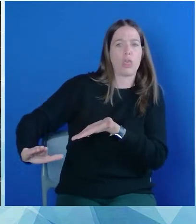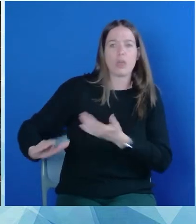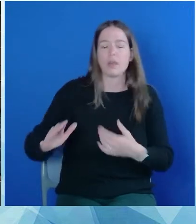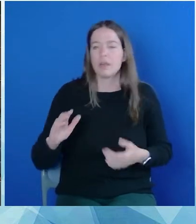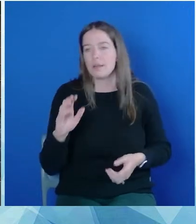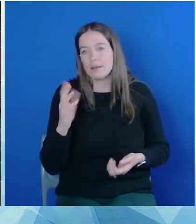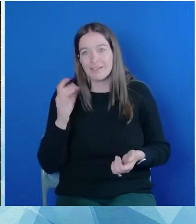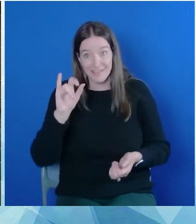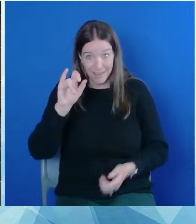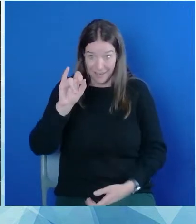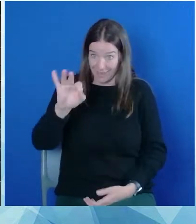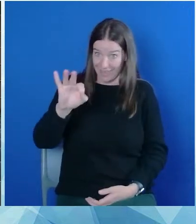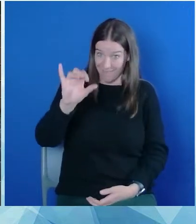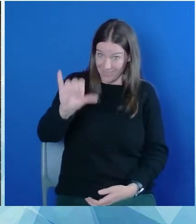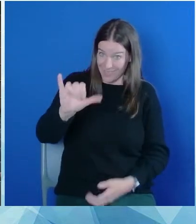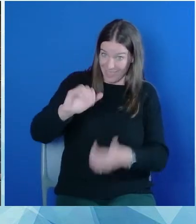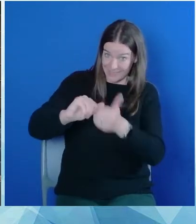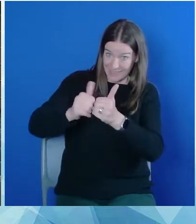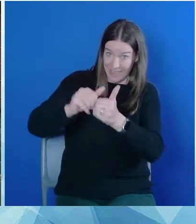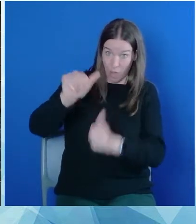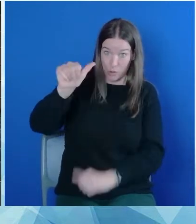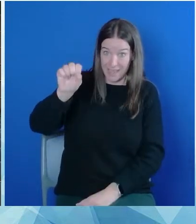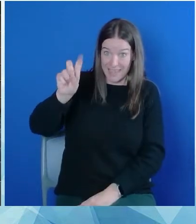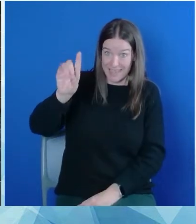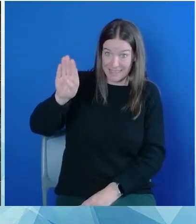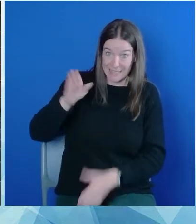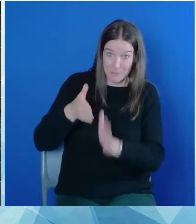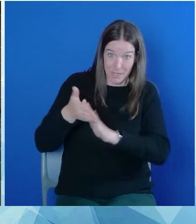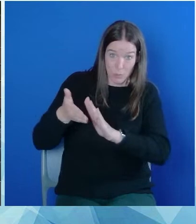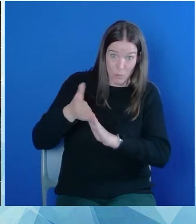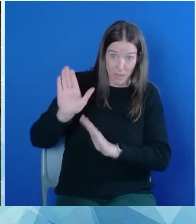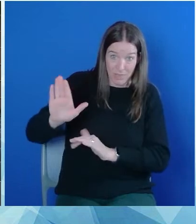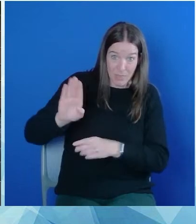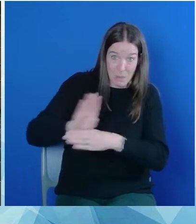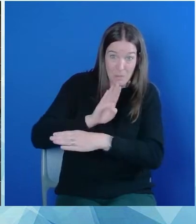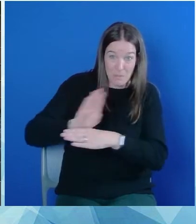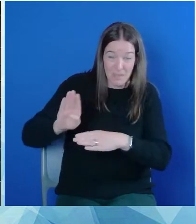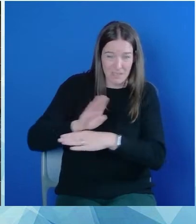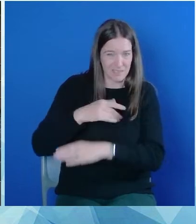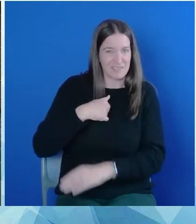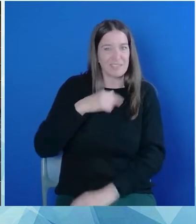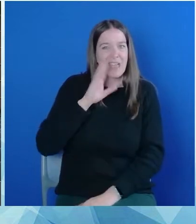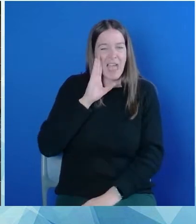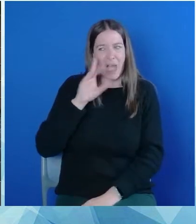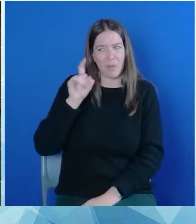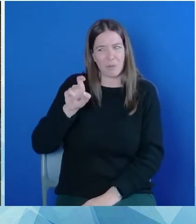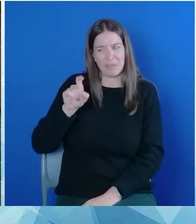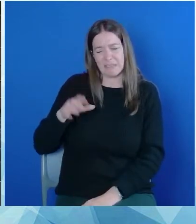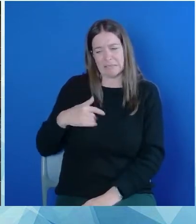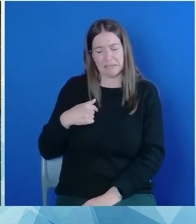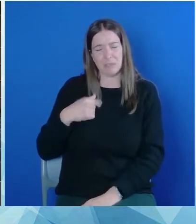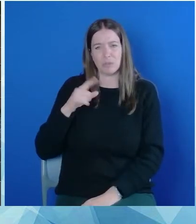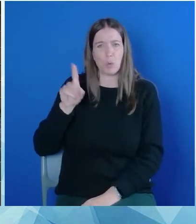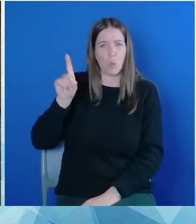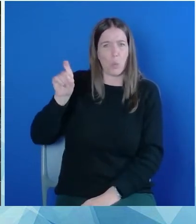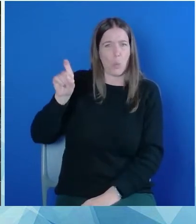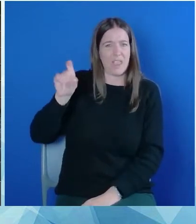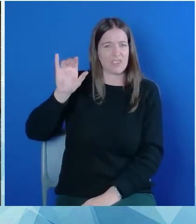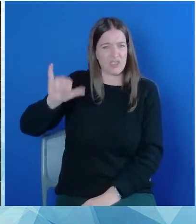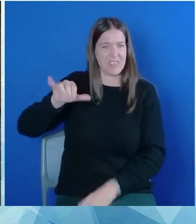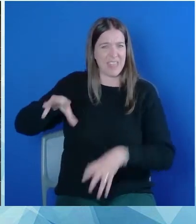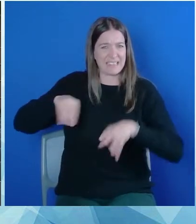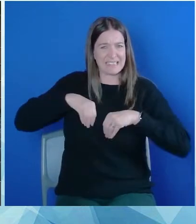will continue to conduct business, then I will need to question the acceptance of the contract for next school year. Thank you for your